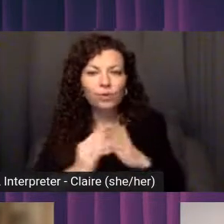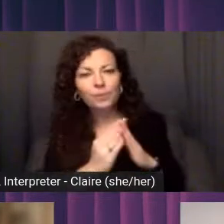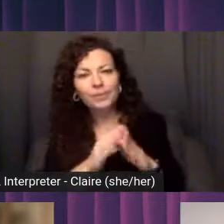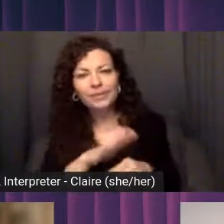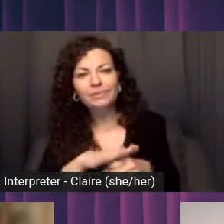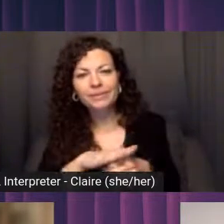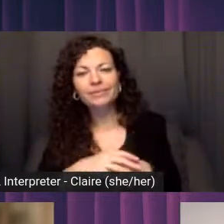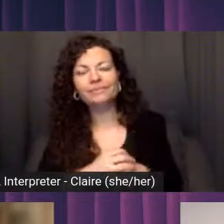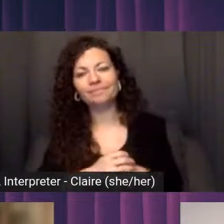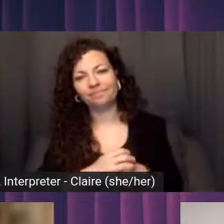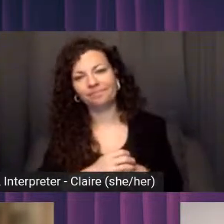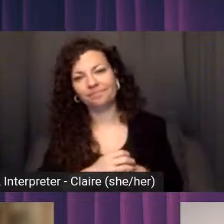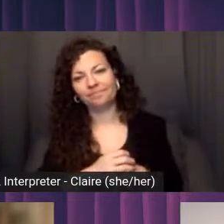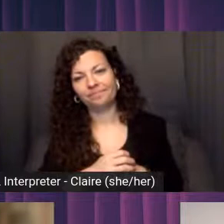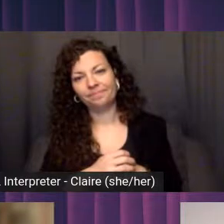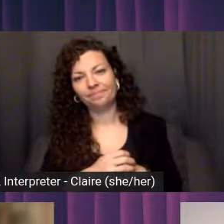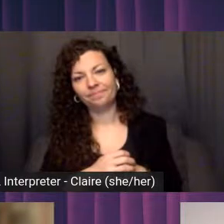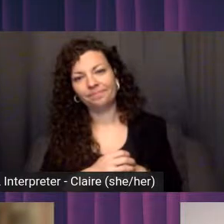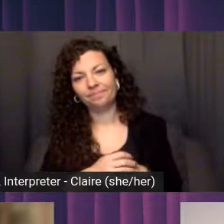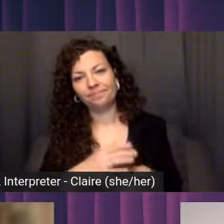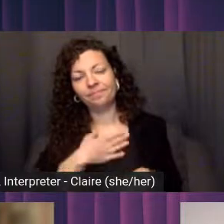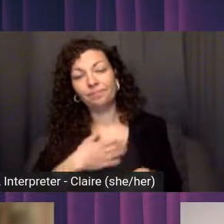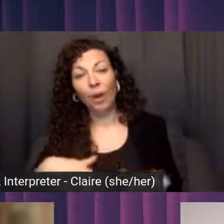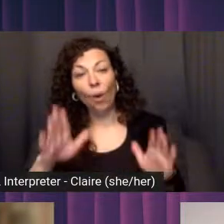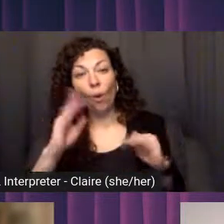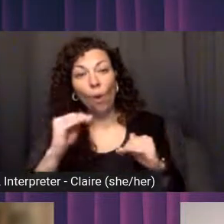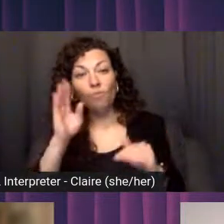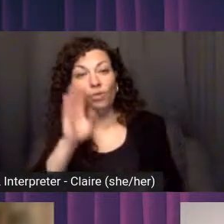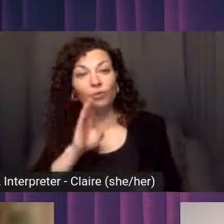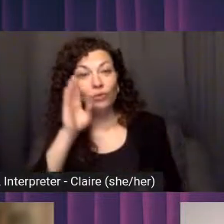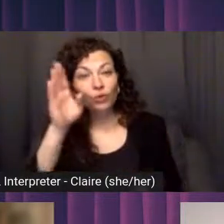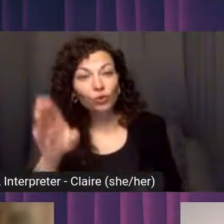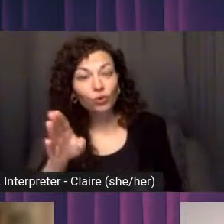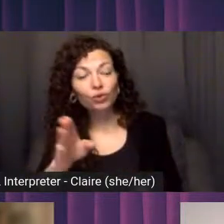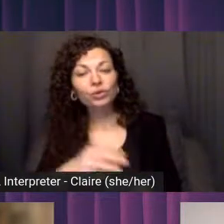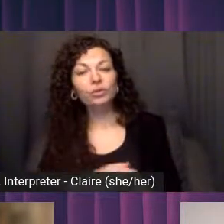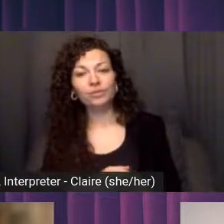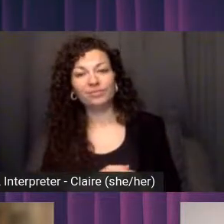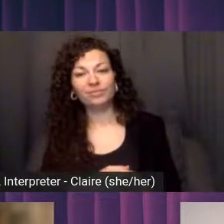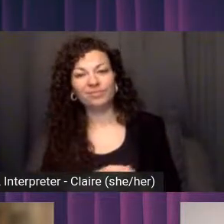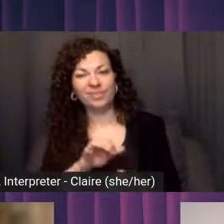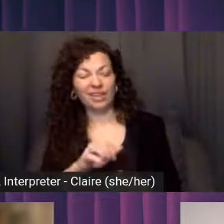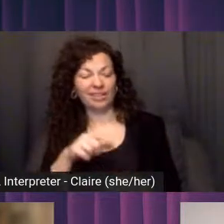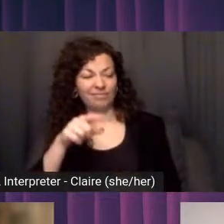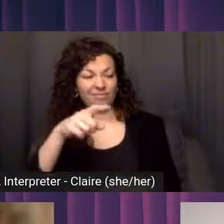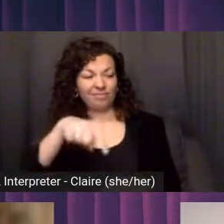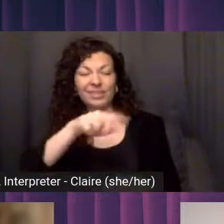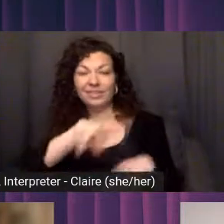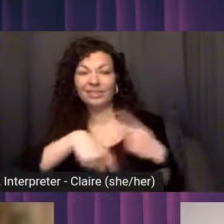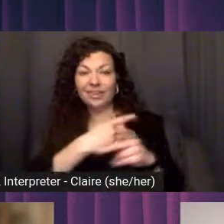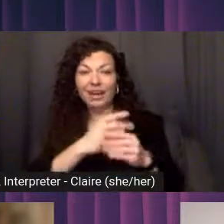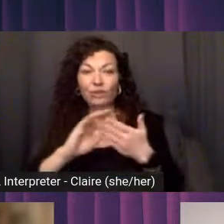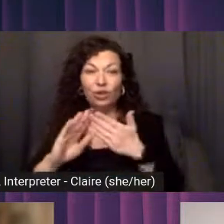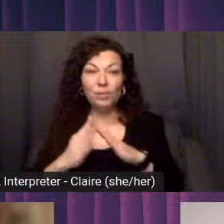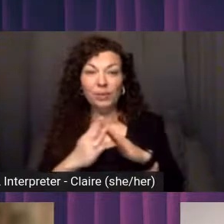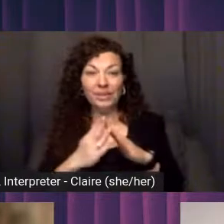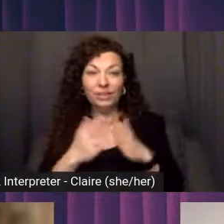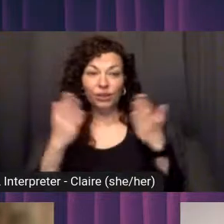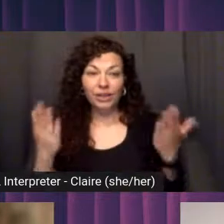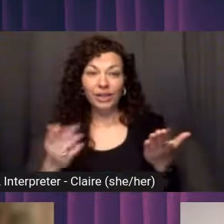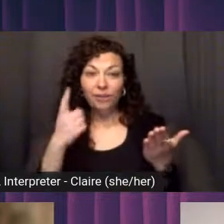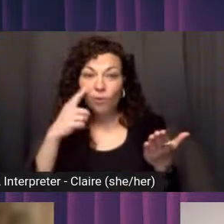You know, I hope that in the future that communities can exist like this just to celebrate.